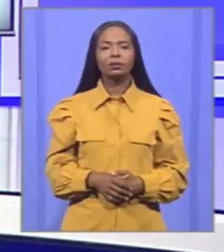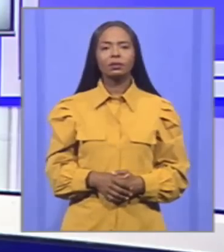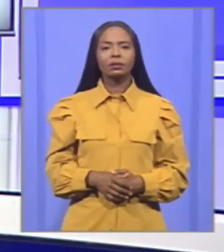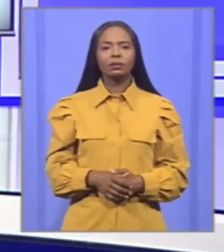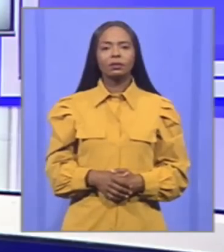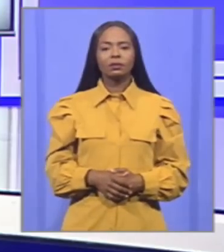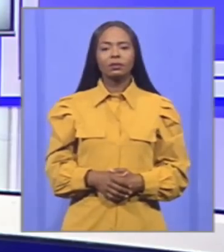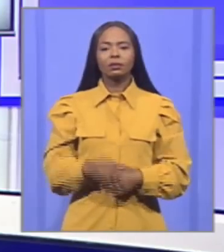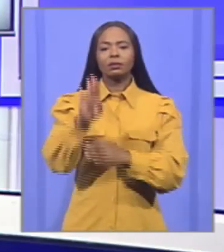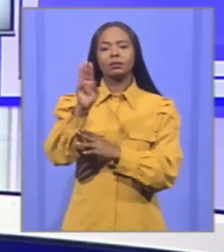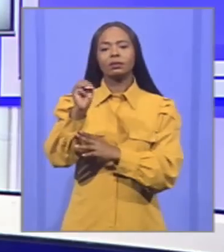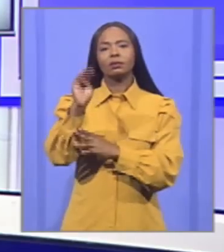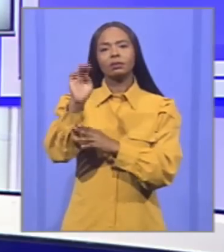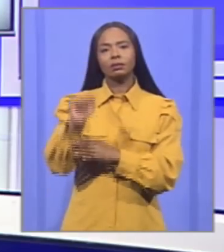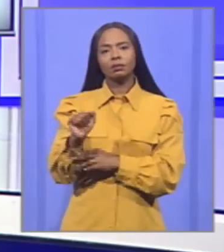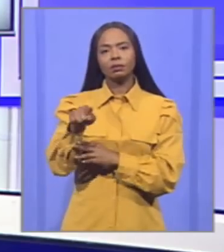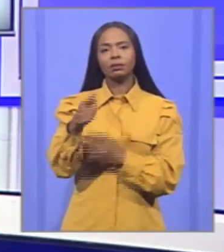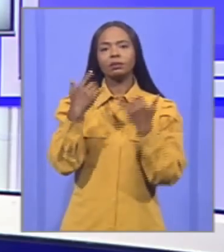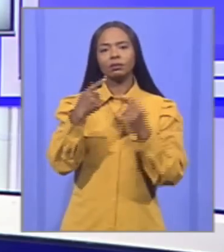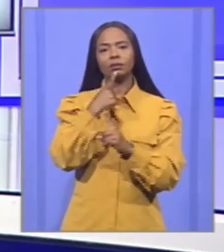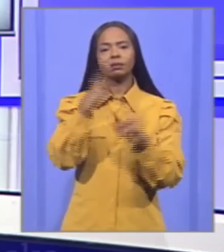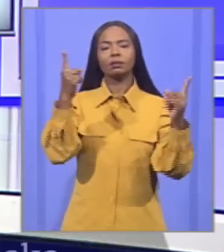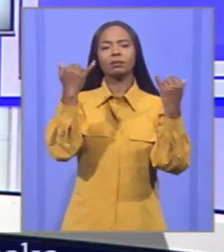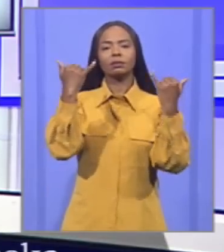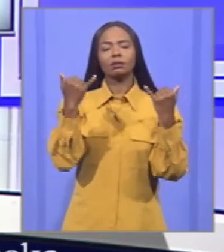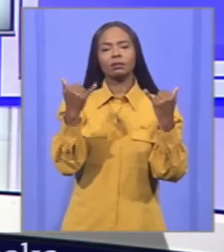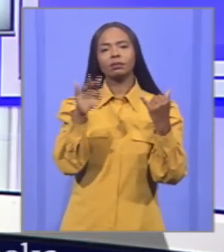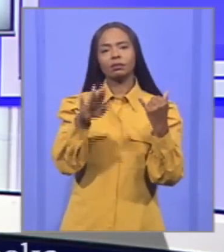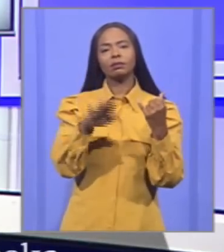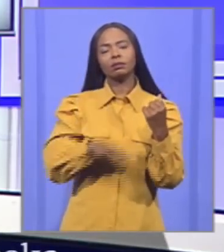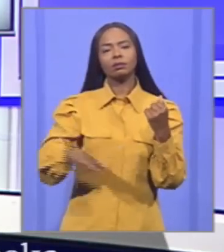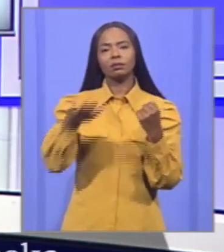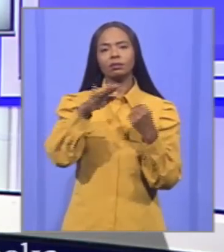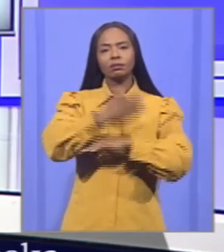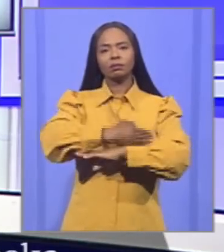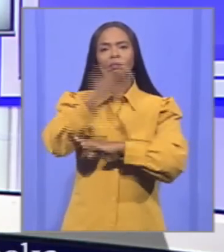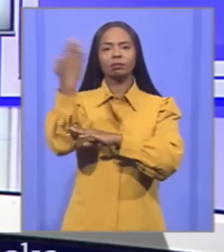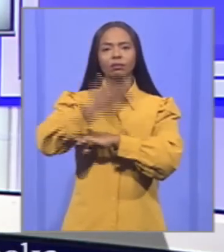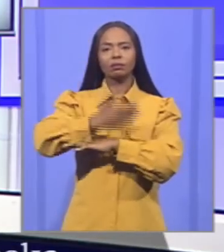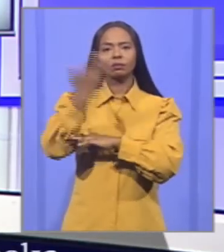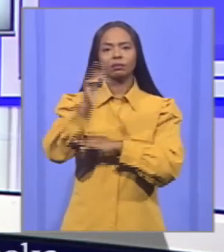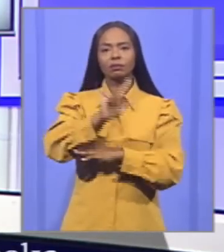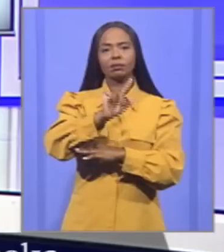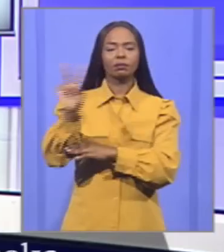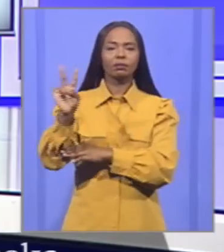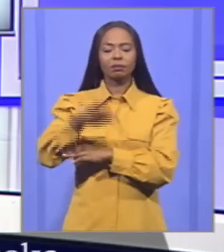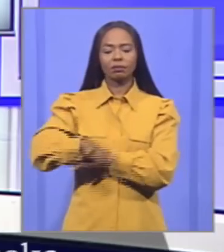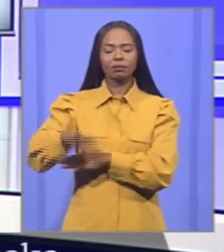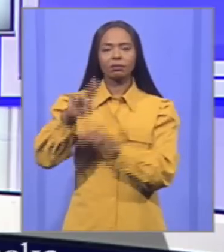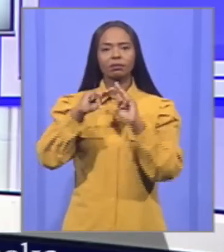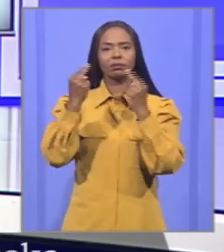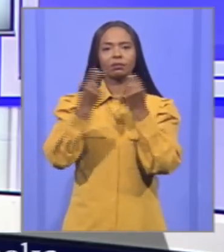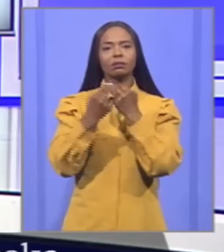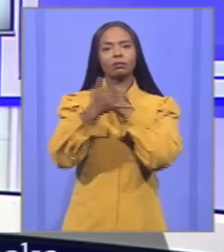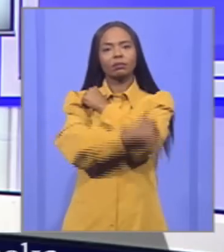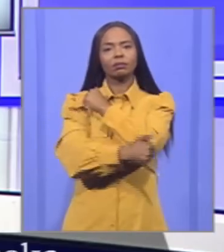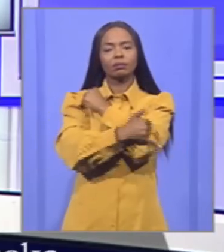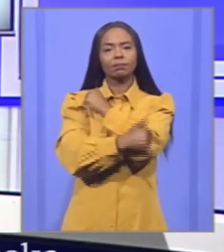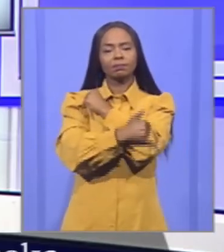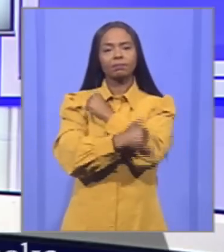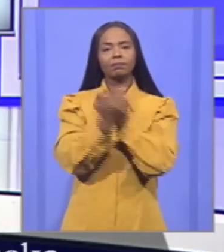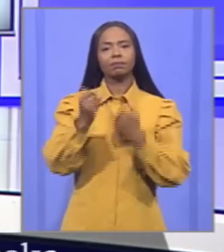Bothati jo tsamaiso ya melelwane bo itsisitse leano la bona la go sireletsa melelwane e le 72 ya monageng. Bothati jo a re